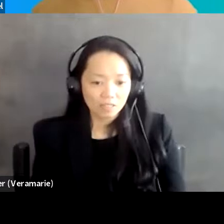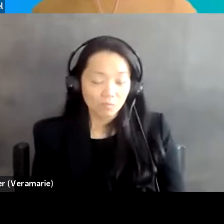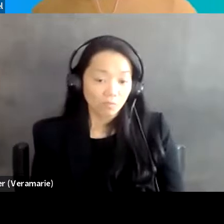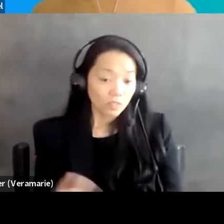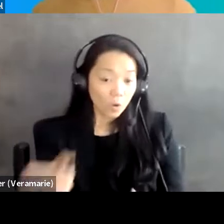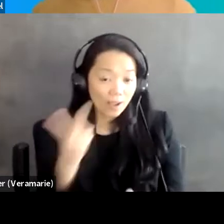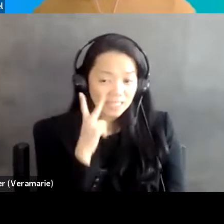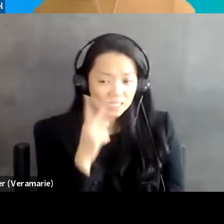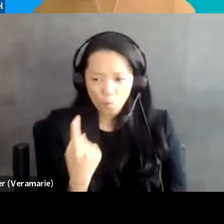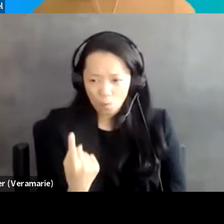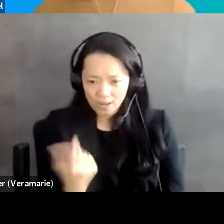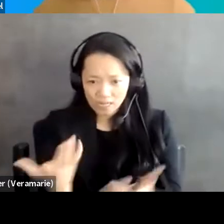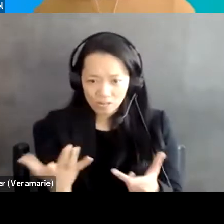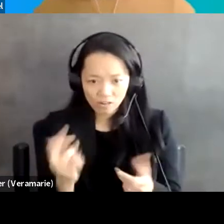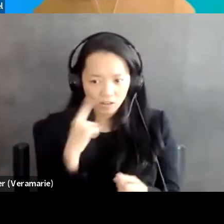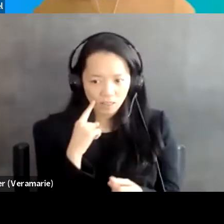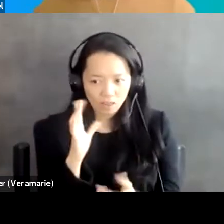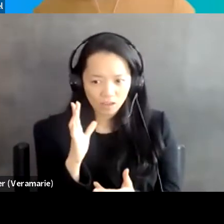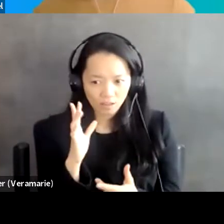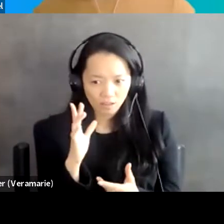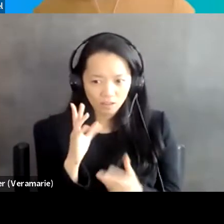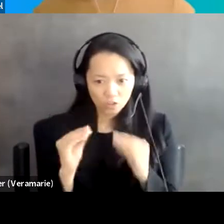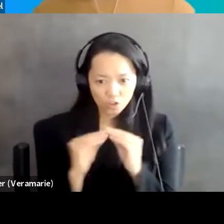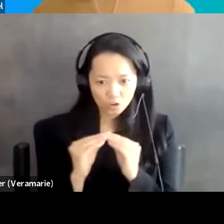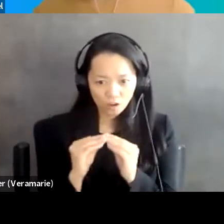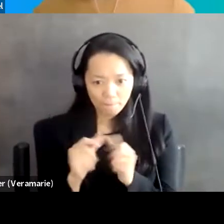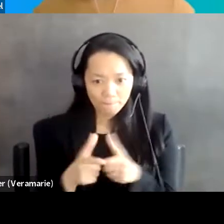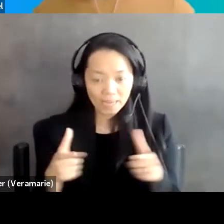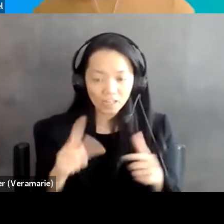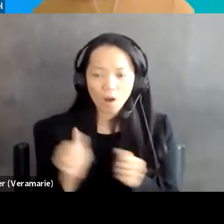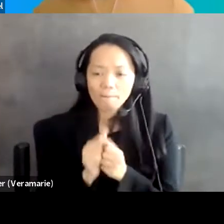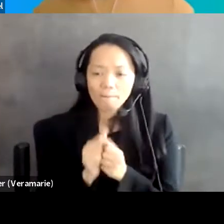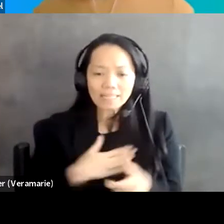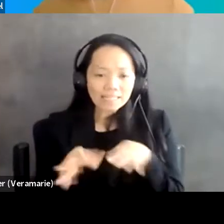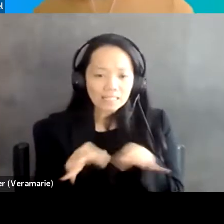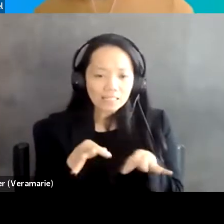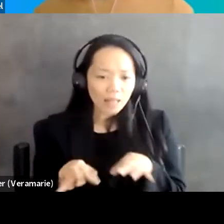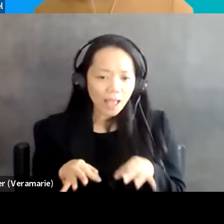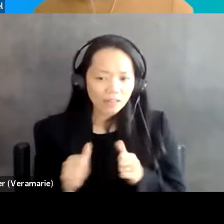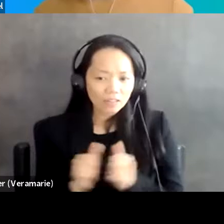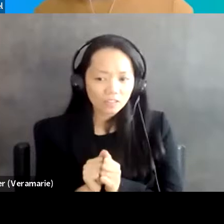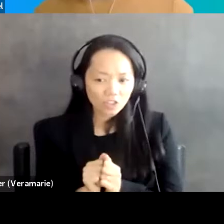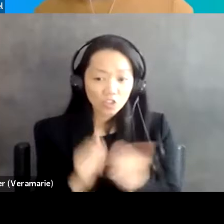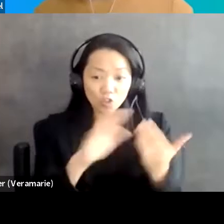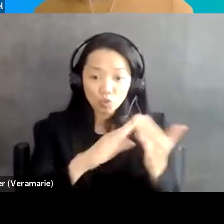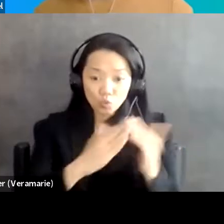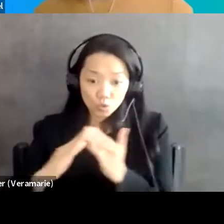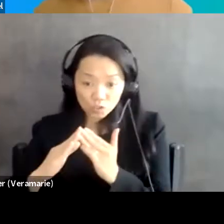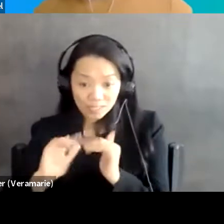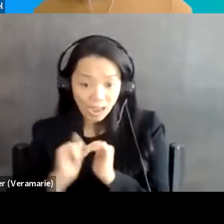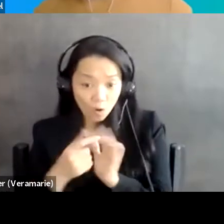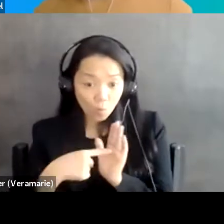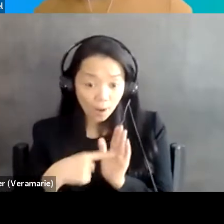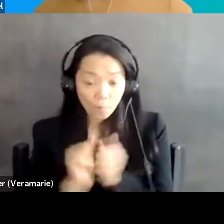So I see one here. It's a little bit longer. It says, please explain how communities can be represented when